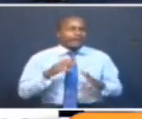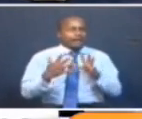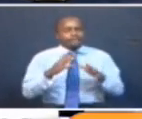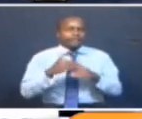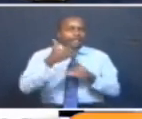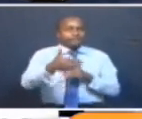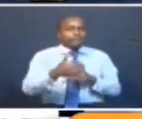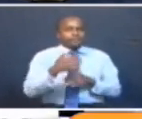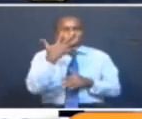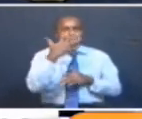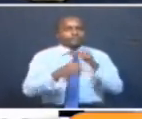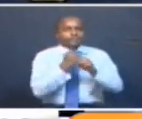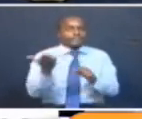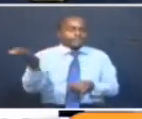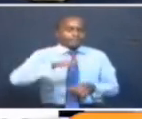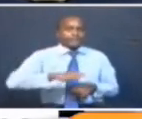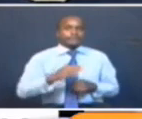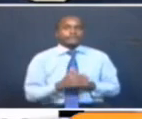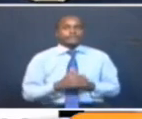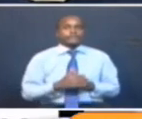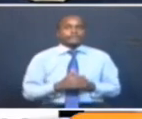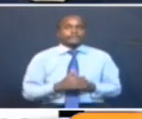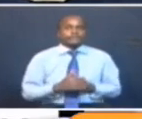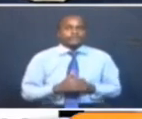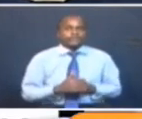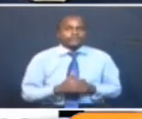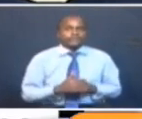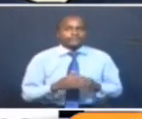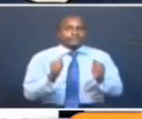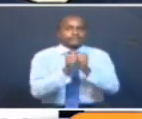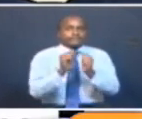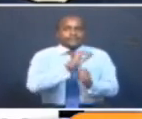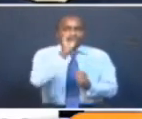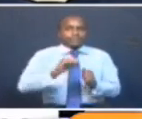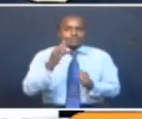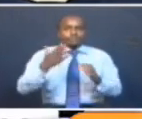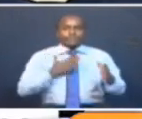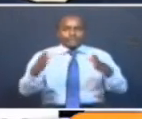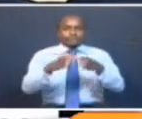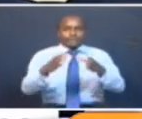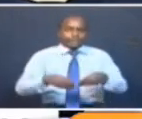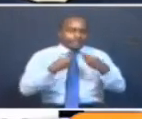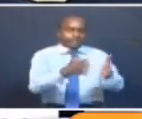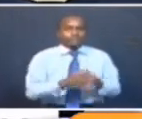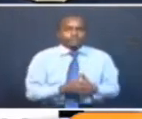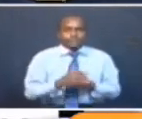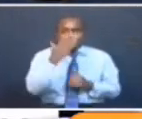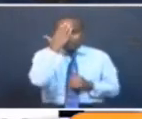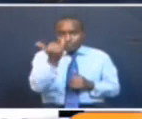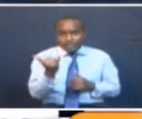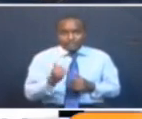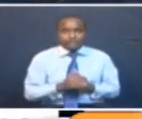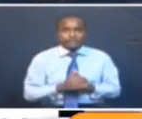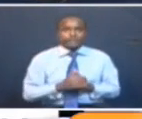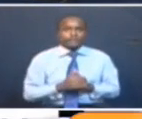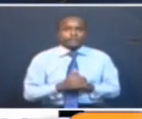I think, later, he came back. It's a 10% of my company, I want to give it. Why? I